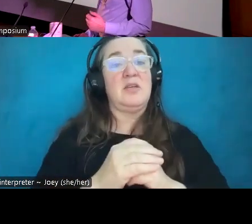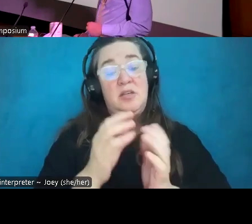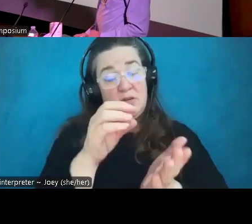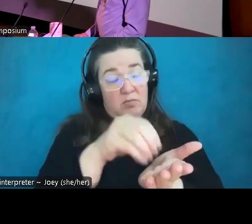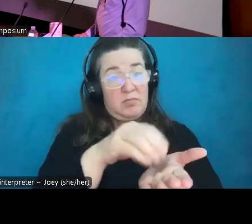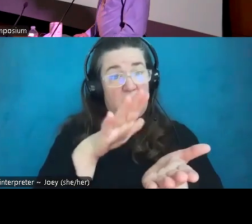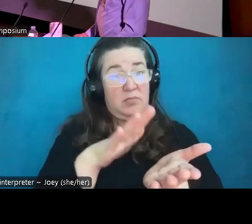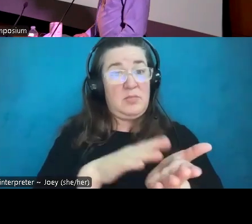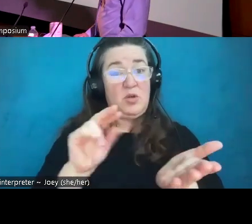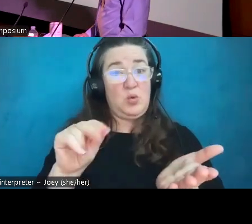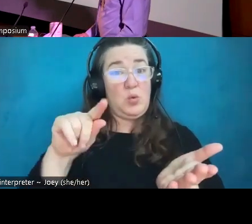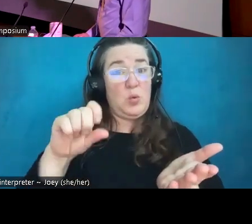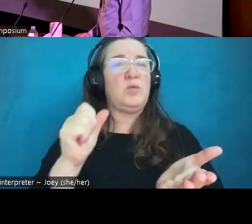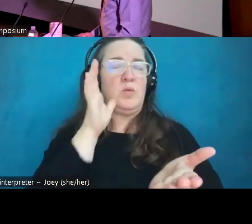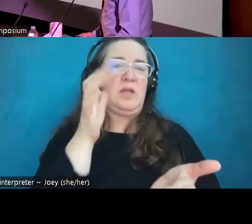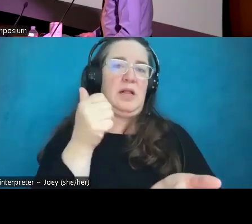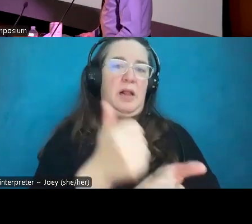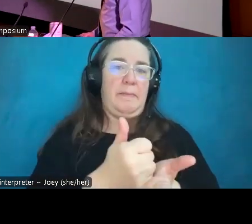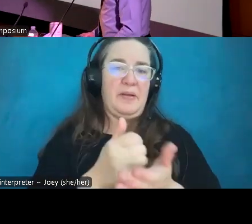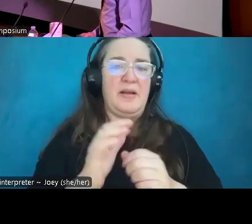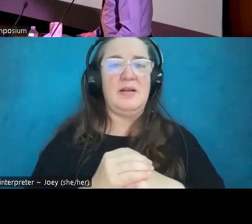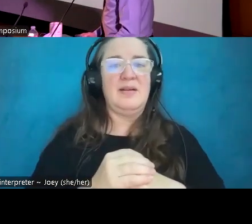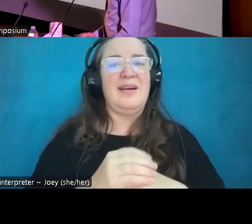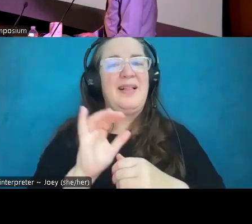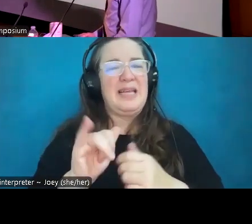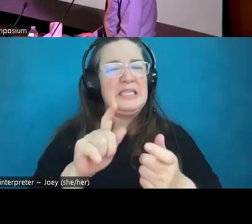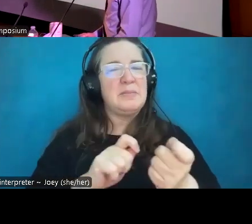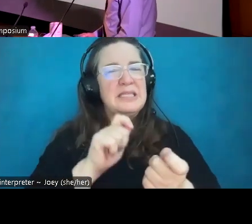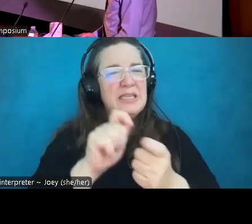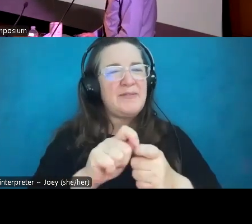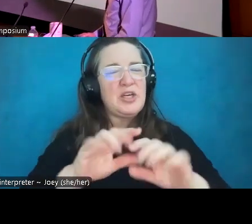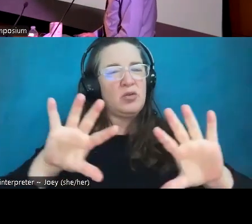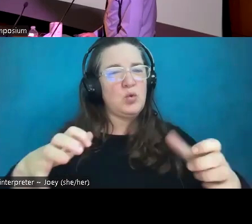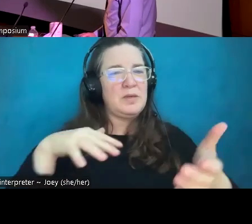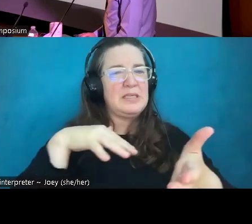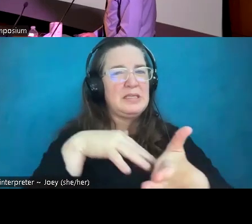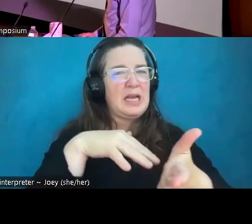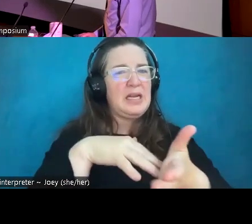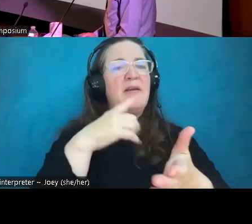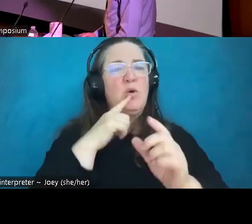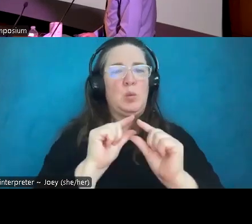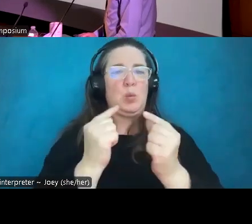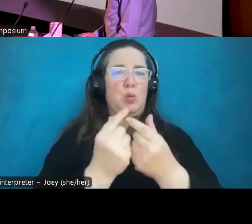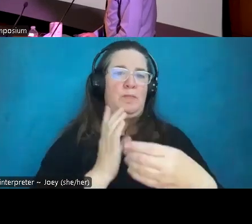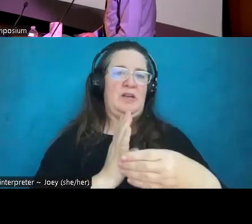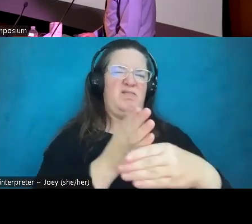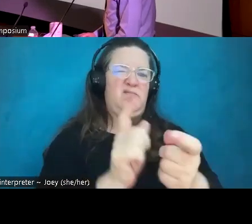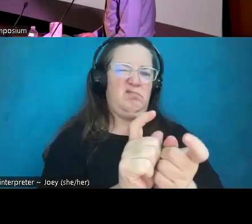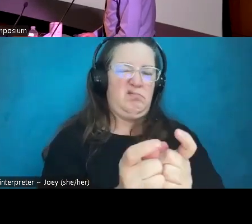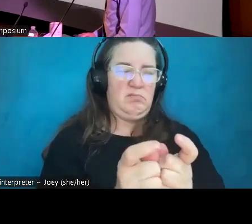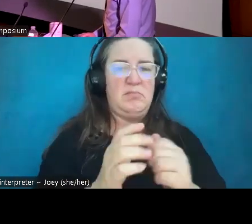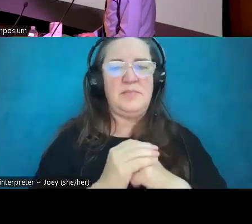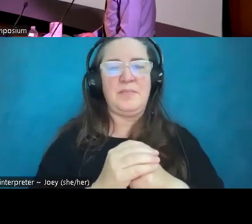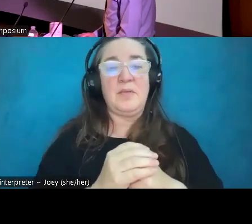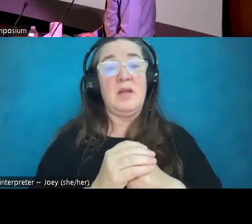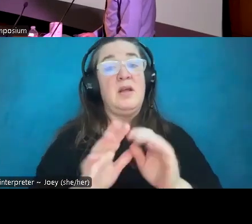intervention. But they did find for patients who had cognitive rehabilitation, significant